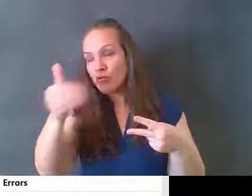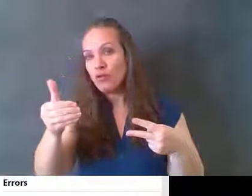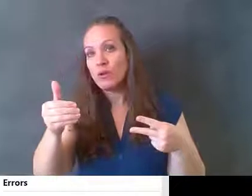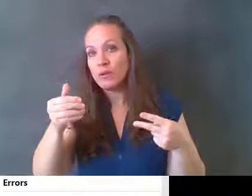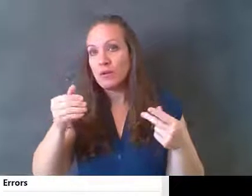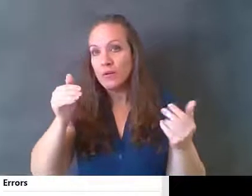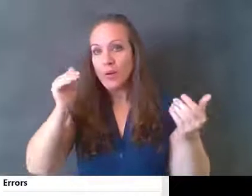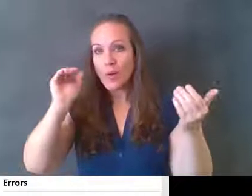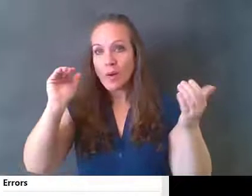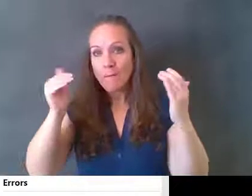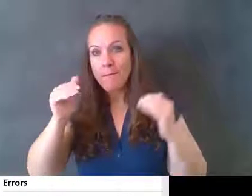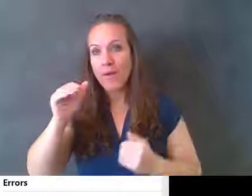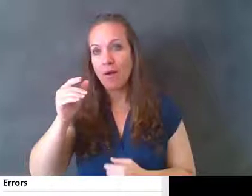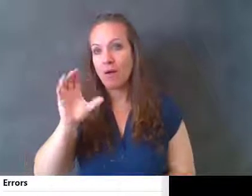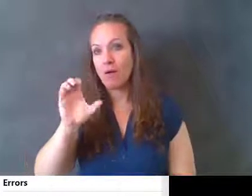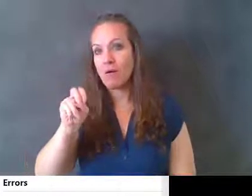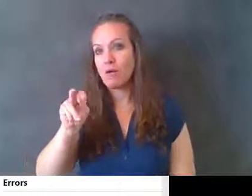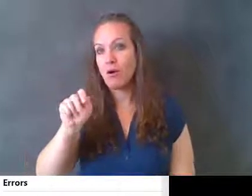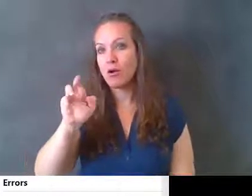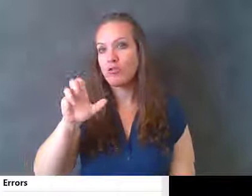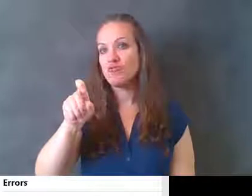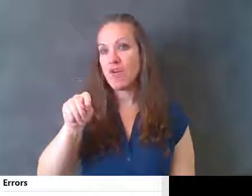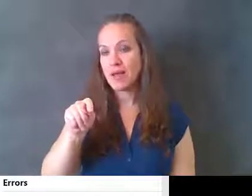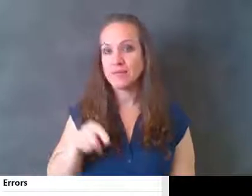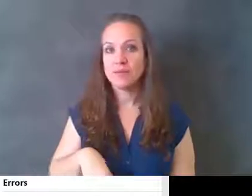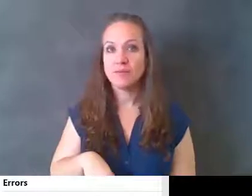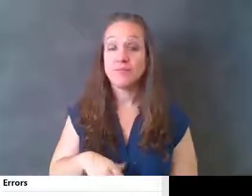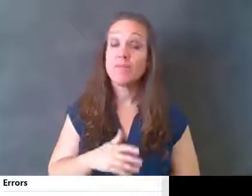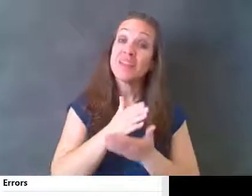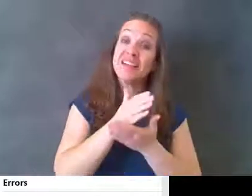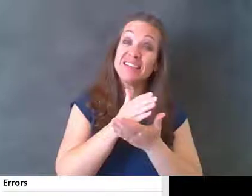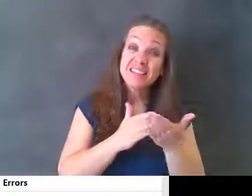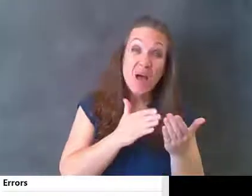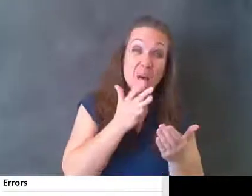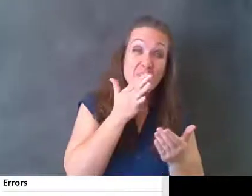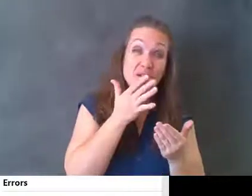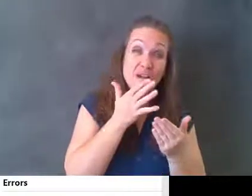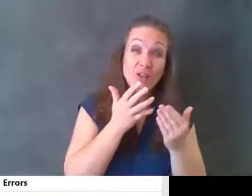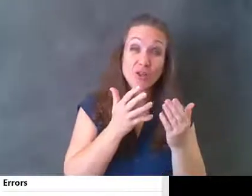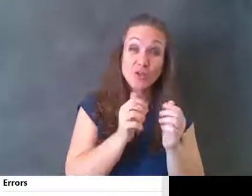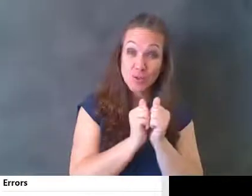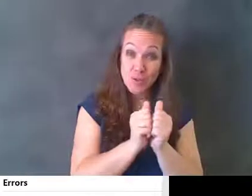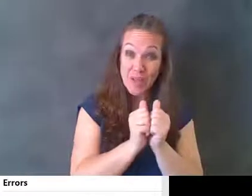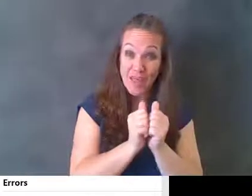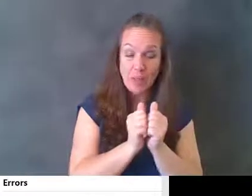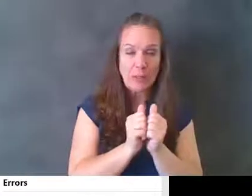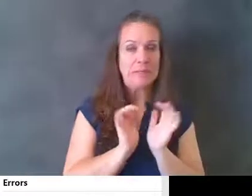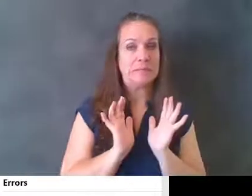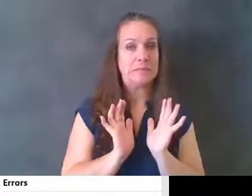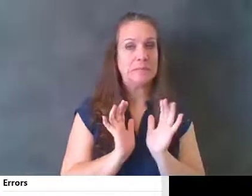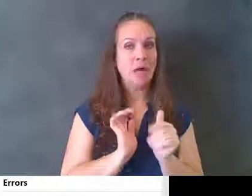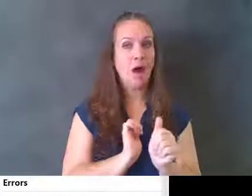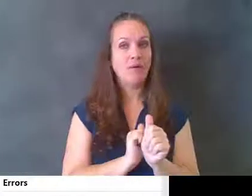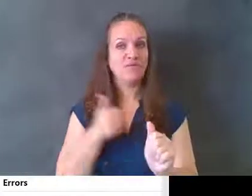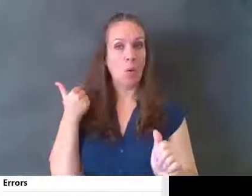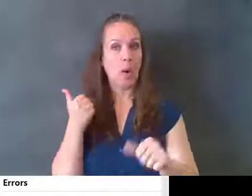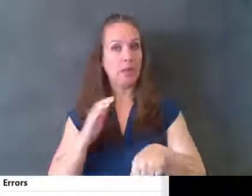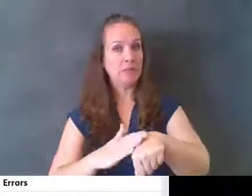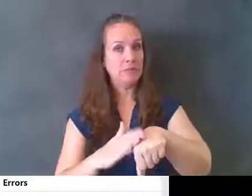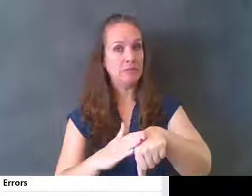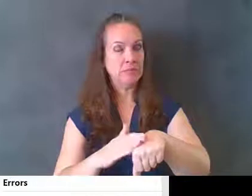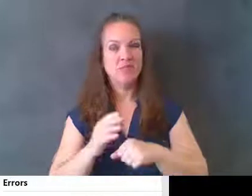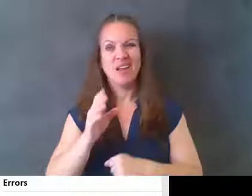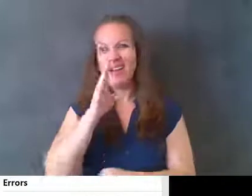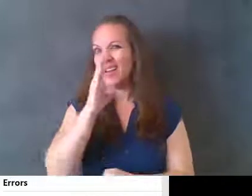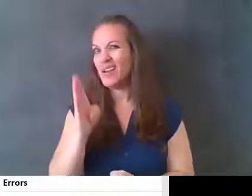good. And just a tip, there are some color combos you're going to want to avoid whenever possible. So for example, you never